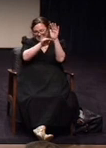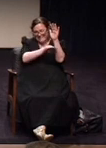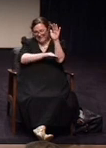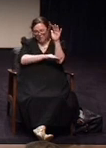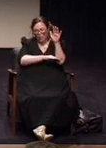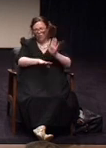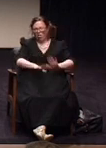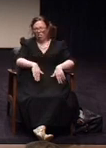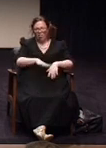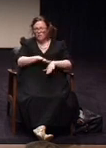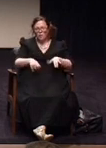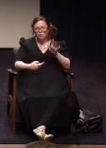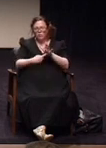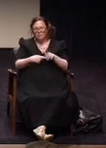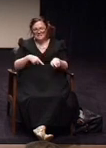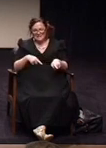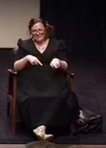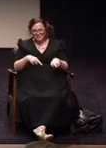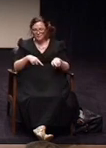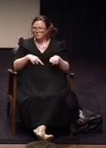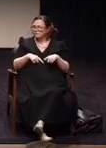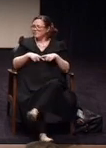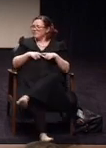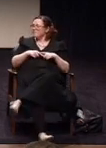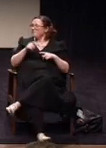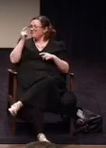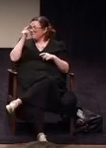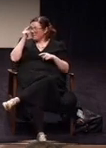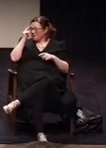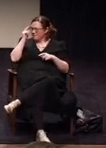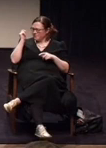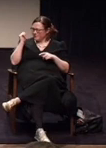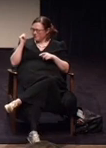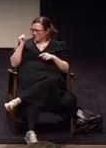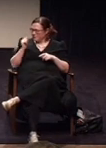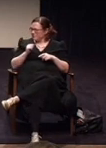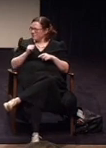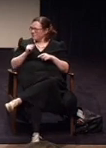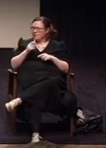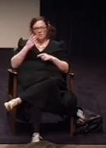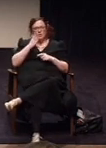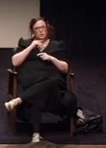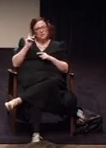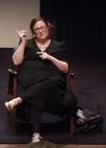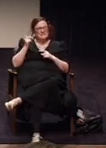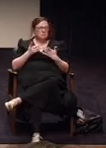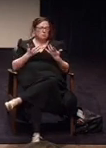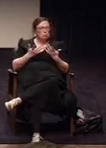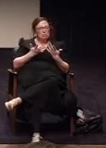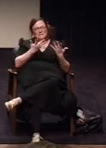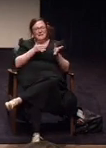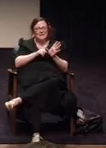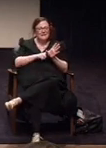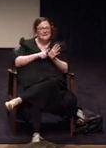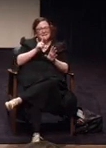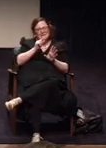all. And this was, I mean, we used this for like 10 years, something